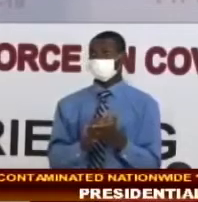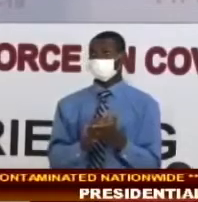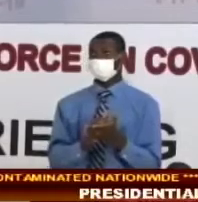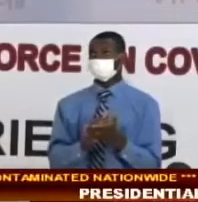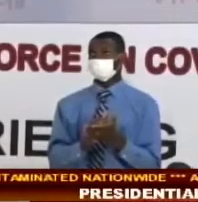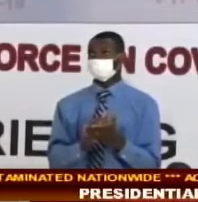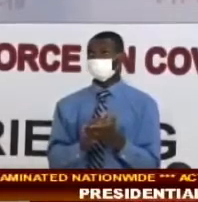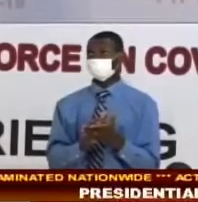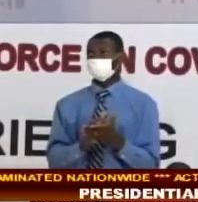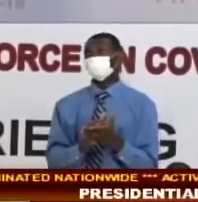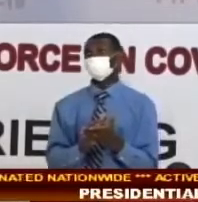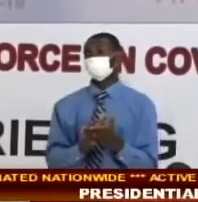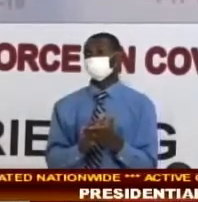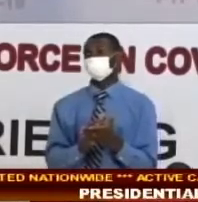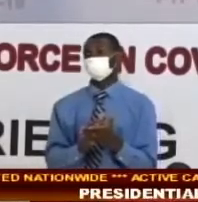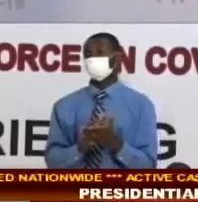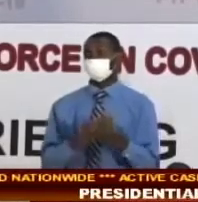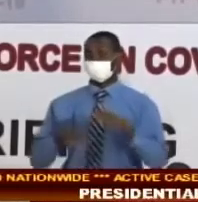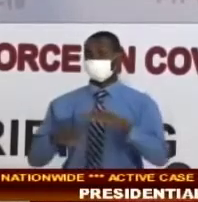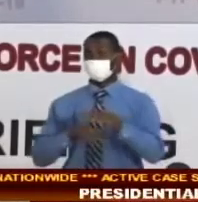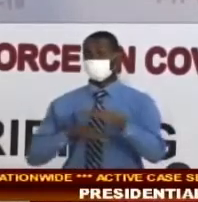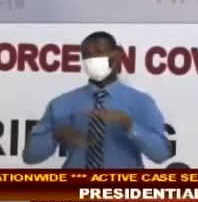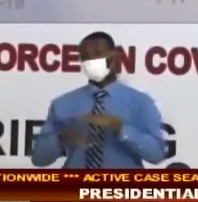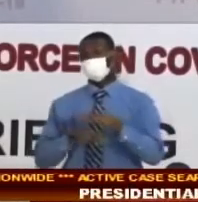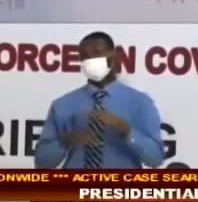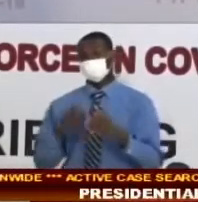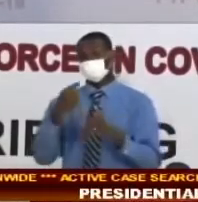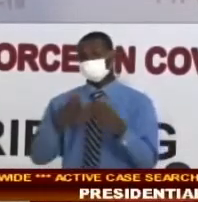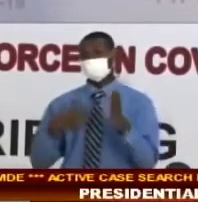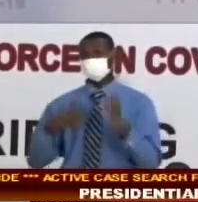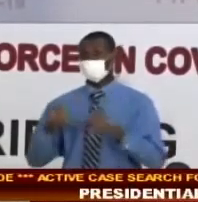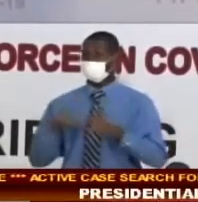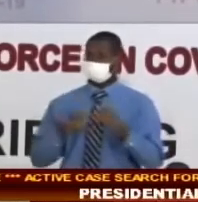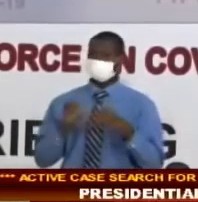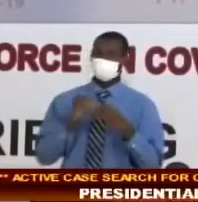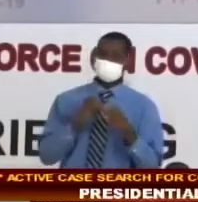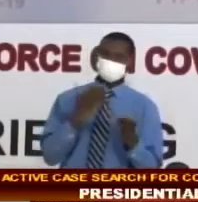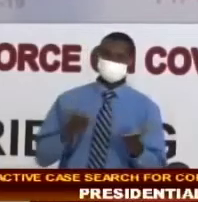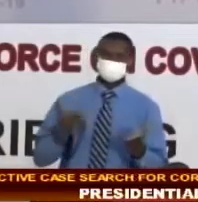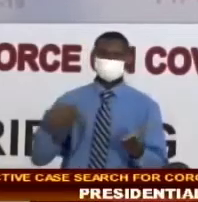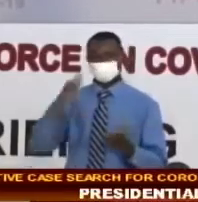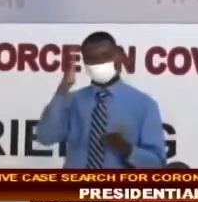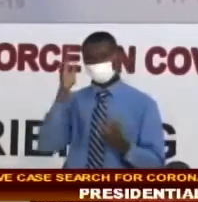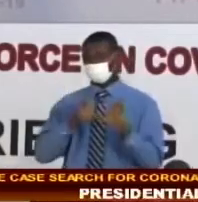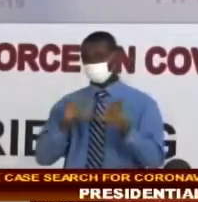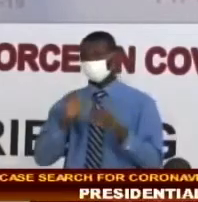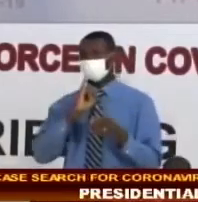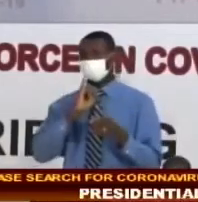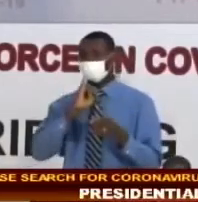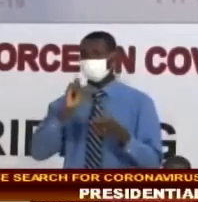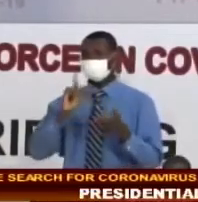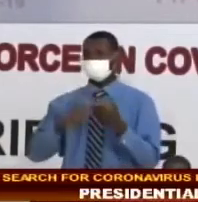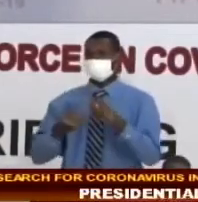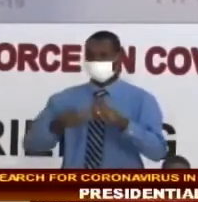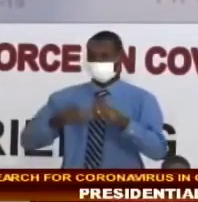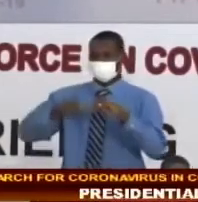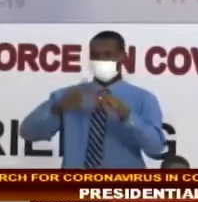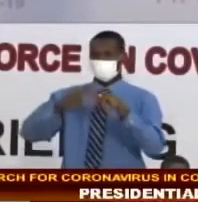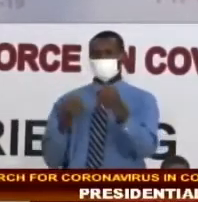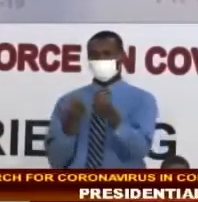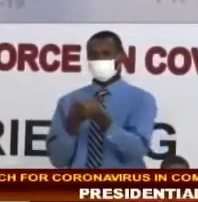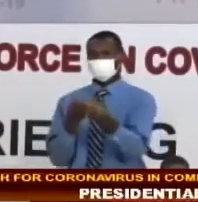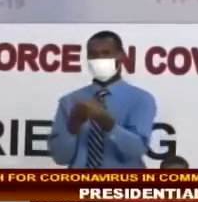we will do, part of what we will do is to increase the support for